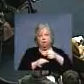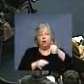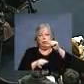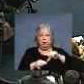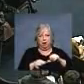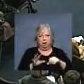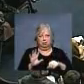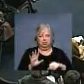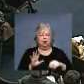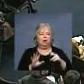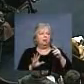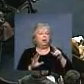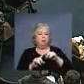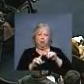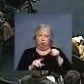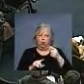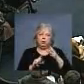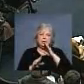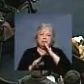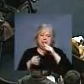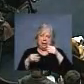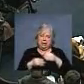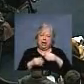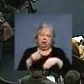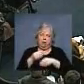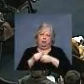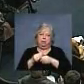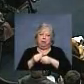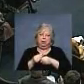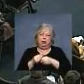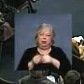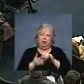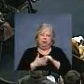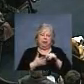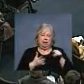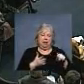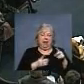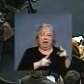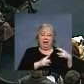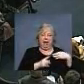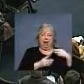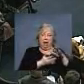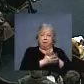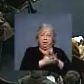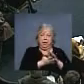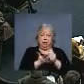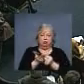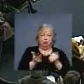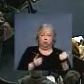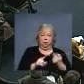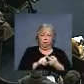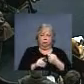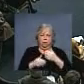on the amendment, which is to take Right. that application out of the process, out